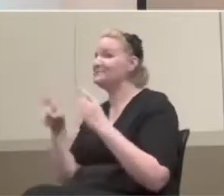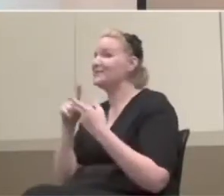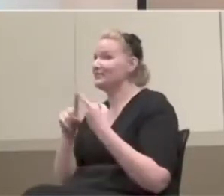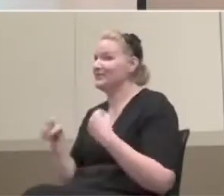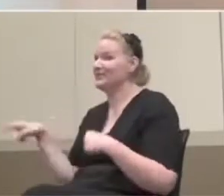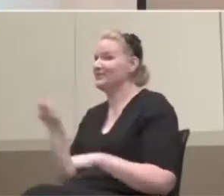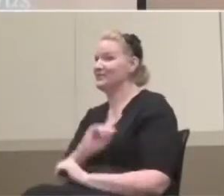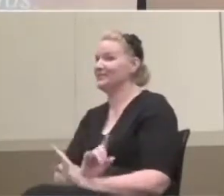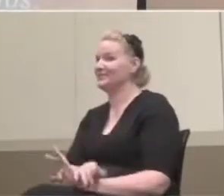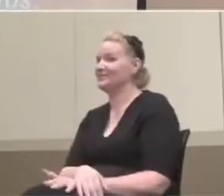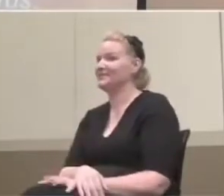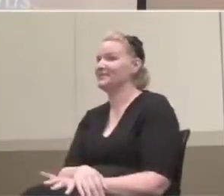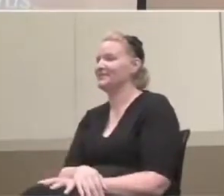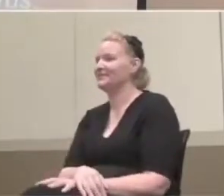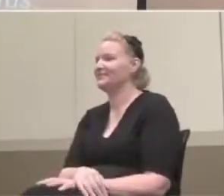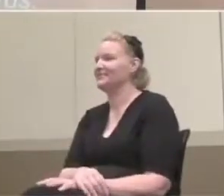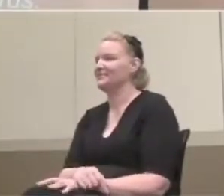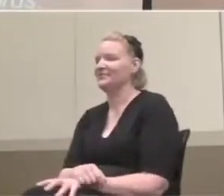Okay?